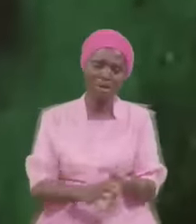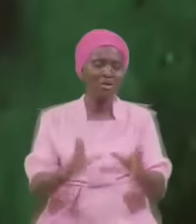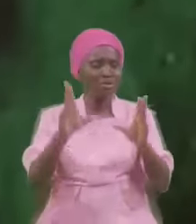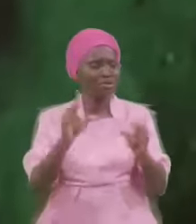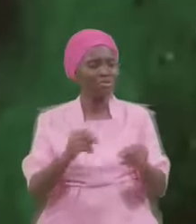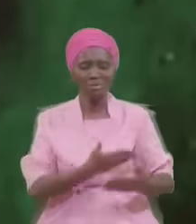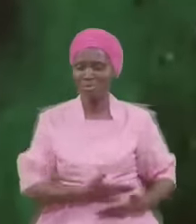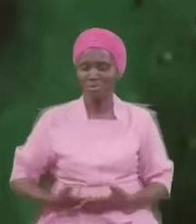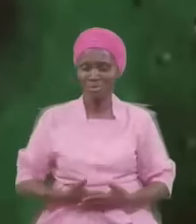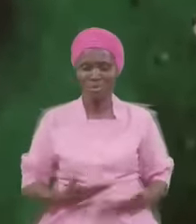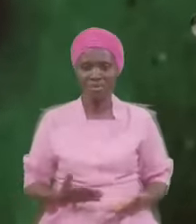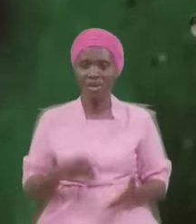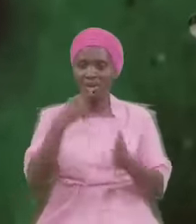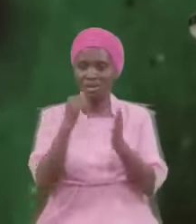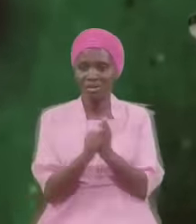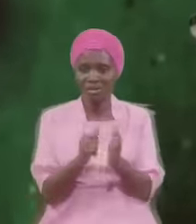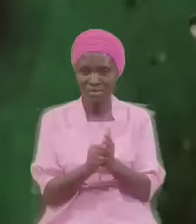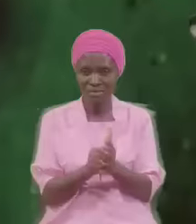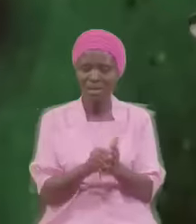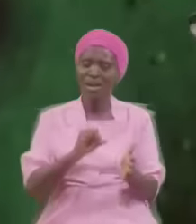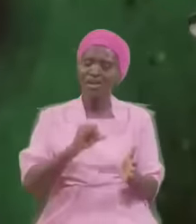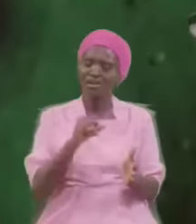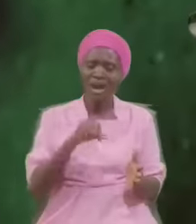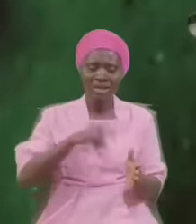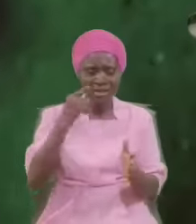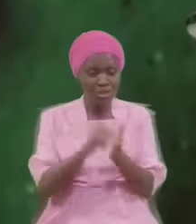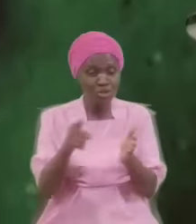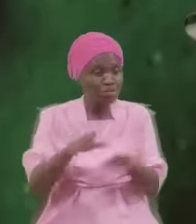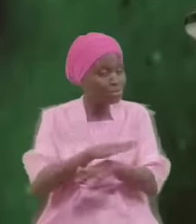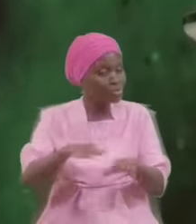said, you don't need any appointment. I said, I